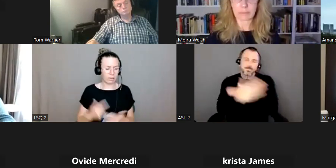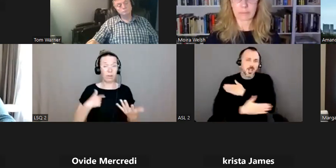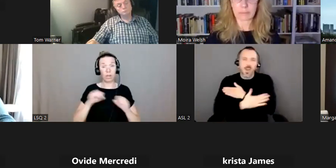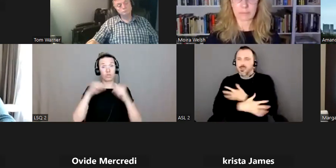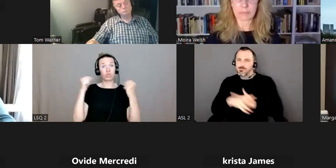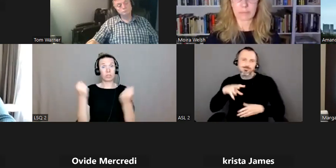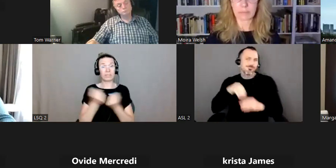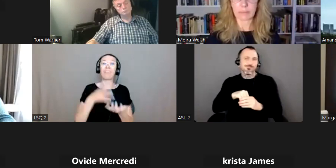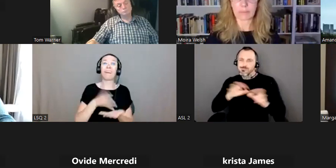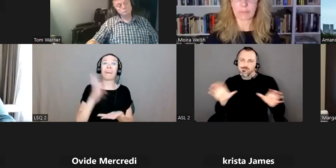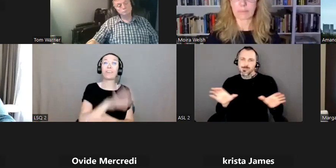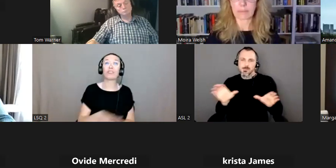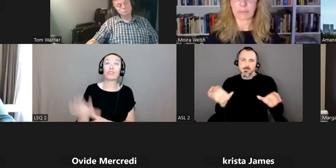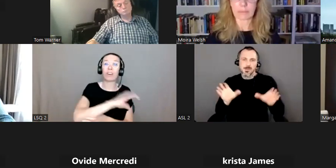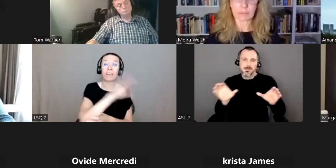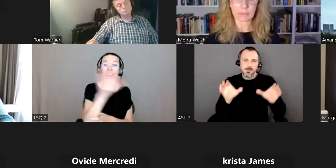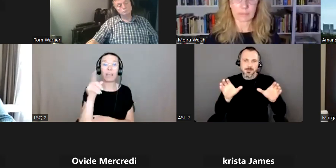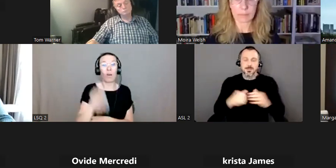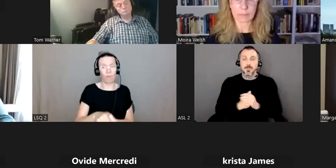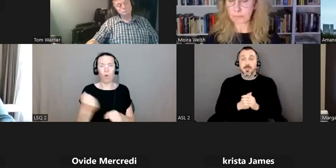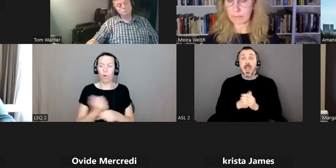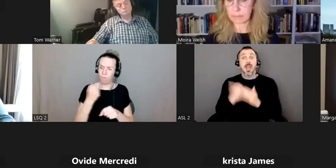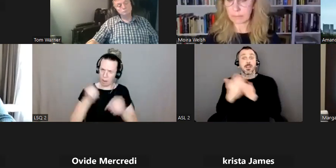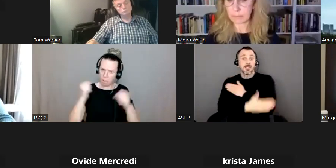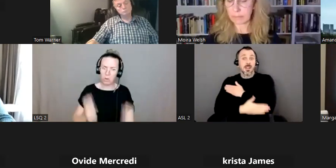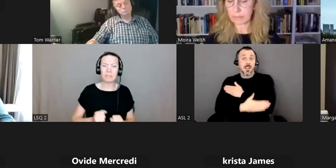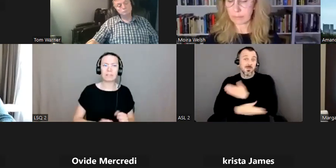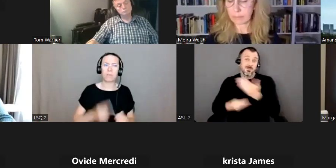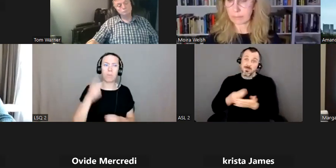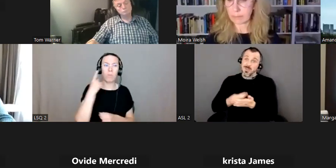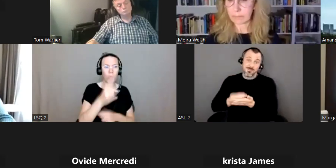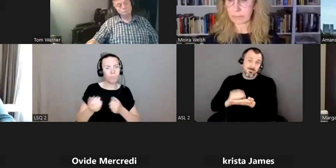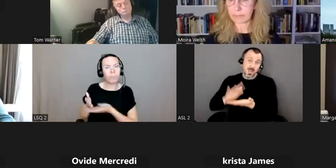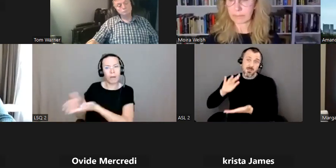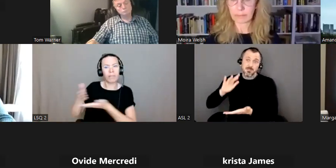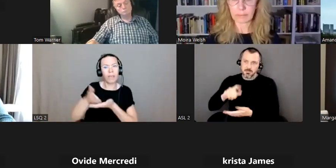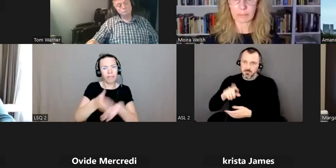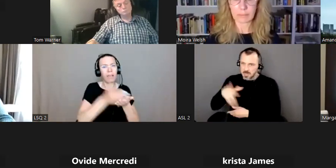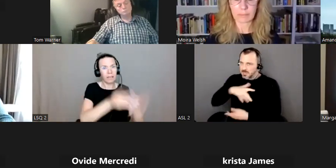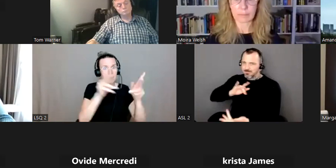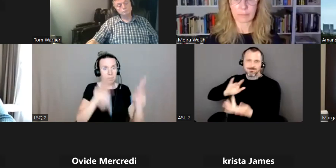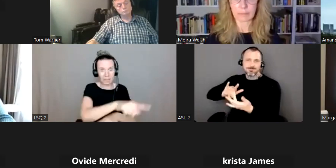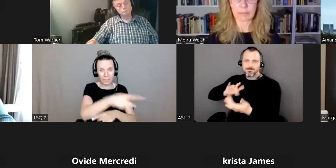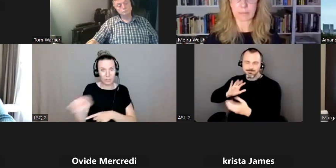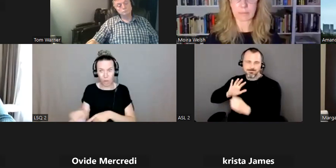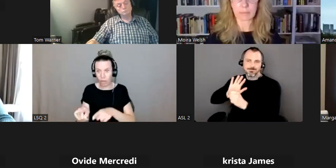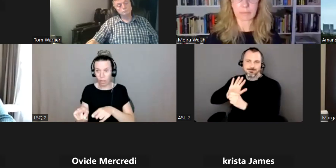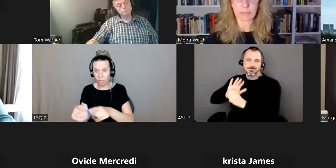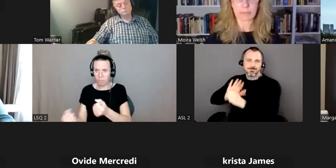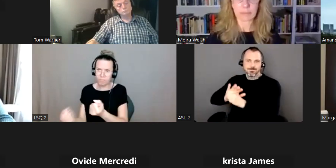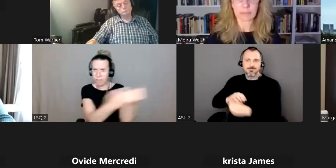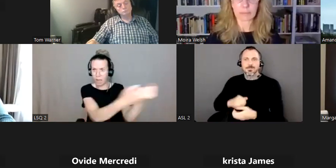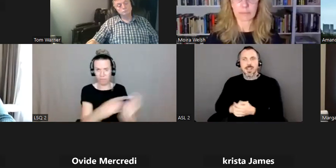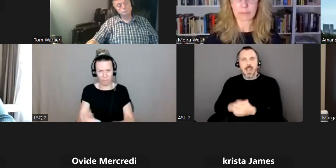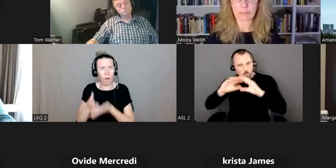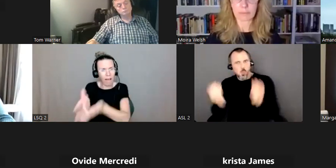those who are seeking to advocate for this very important cause in their own country and, in fact,